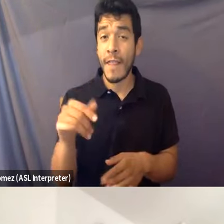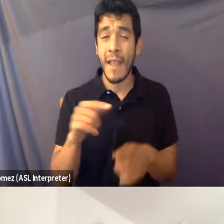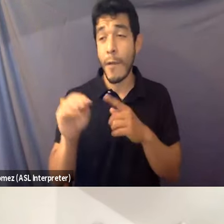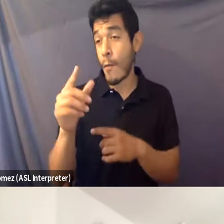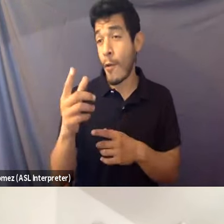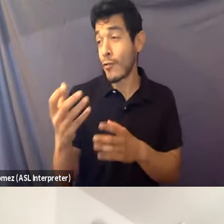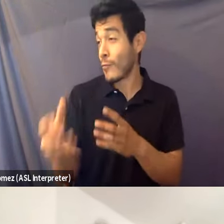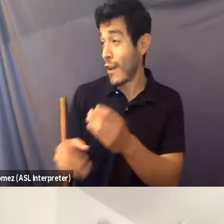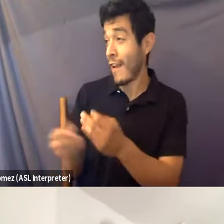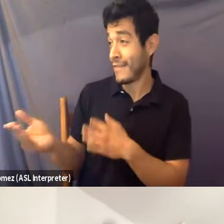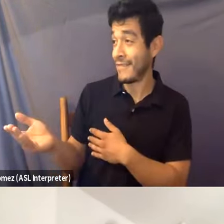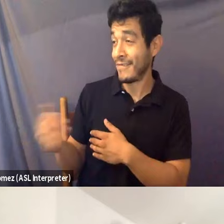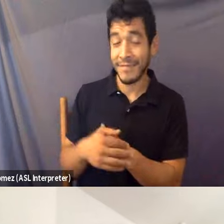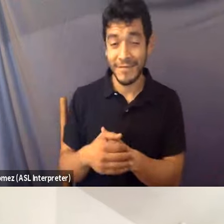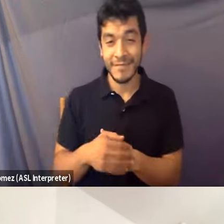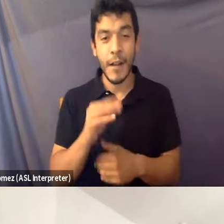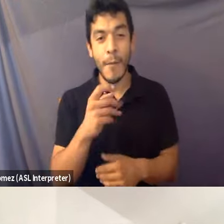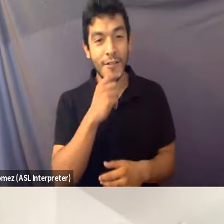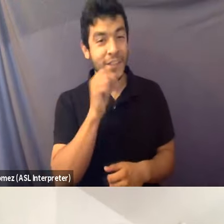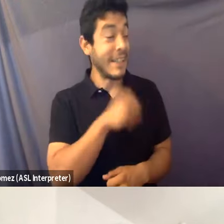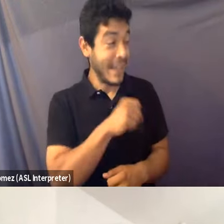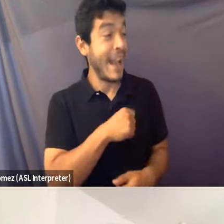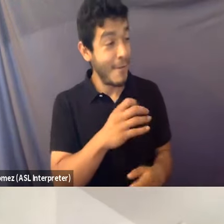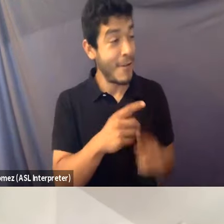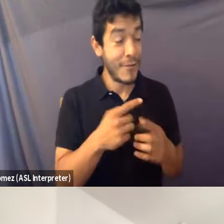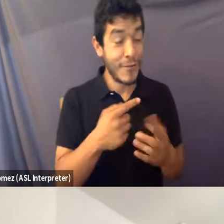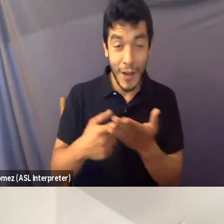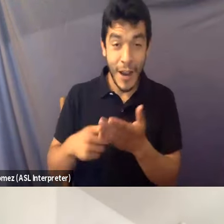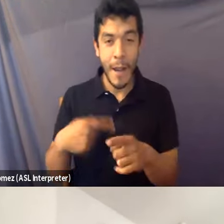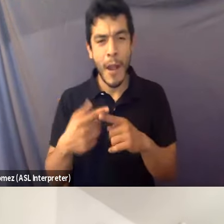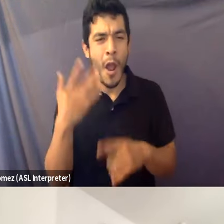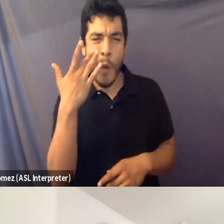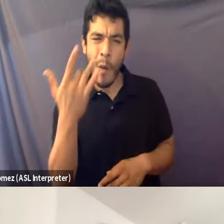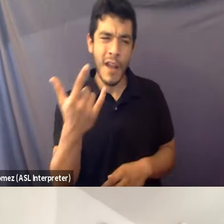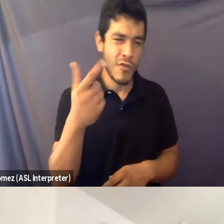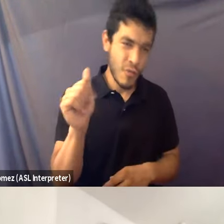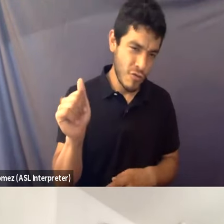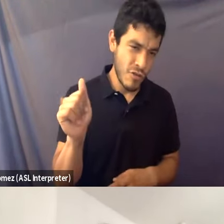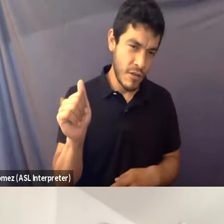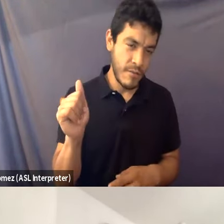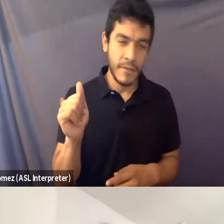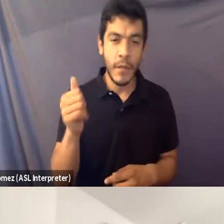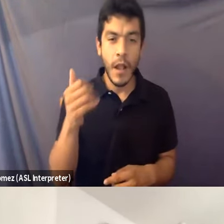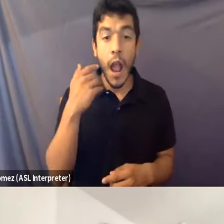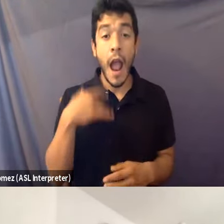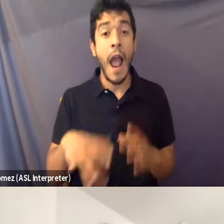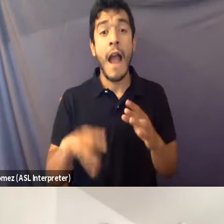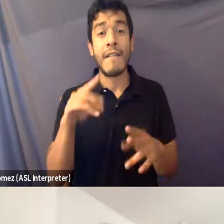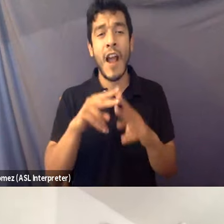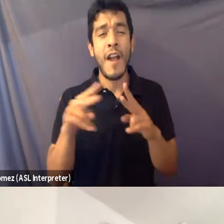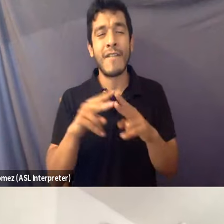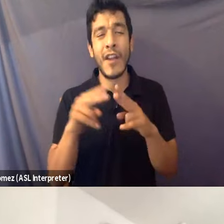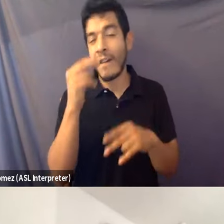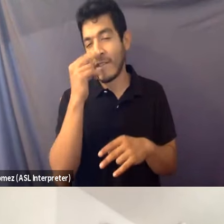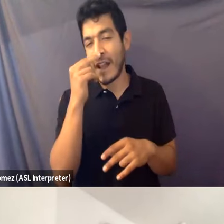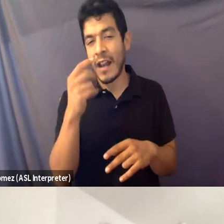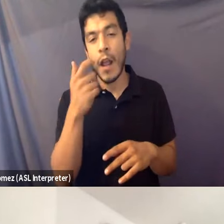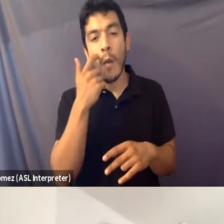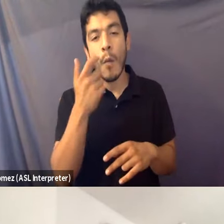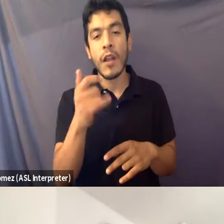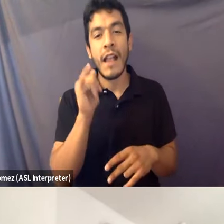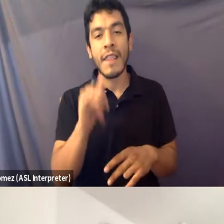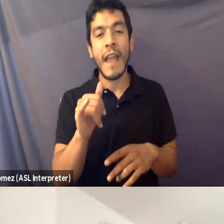to that? Yeah, I just want to talk about, about why Georgia, I thought it was, I found it really amusing watching the election coverage in